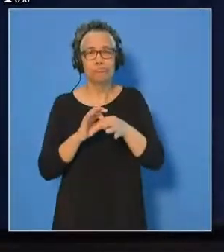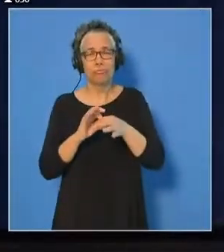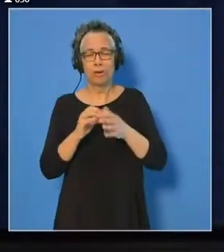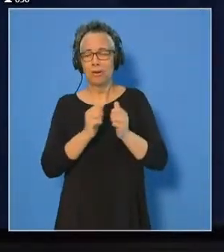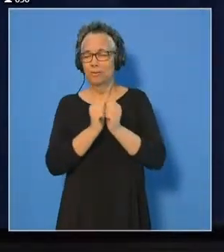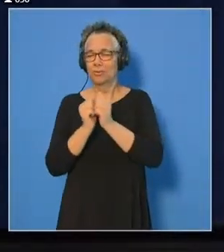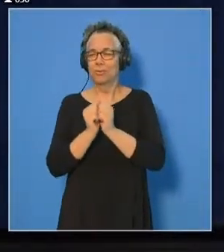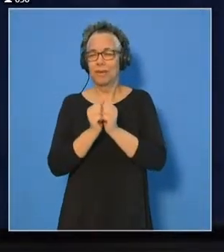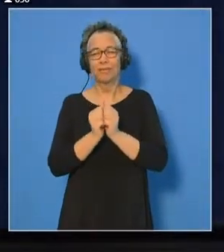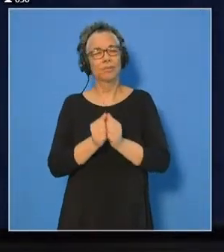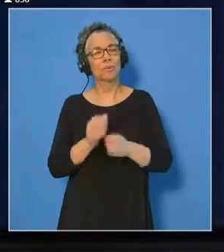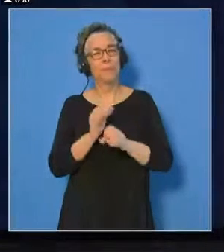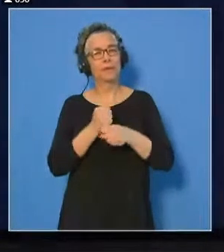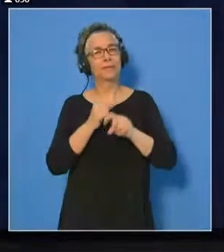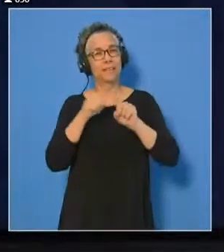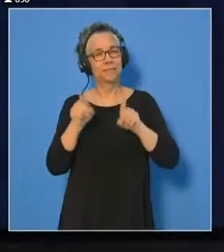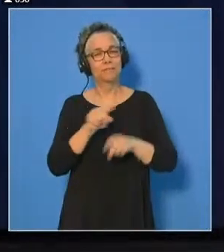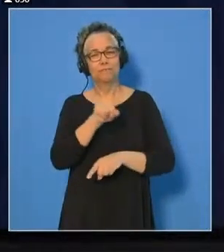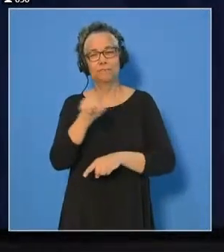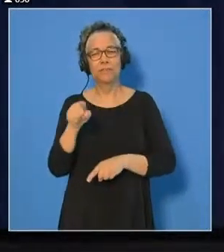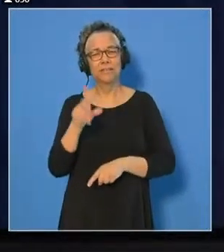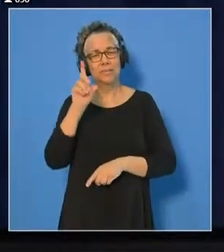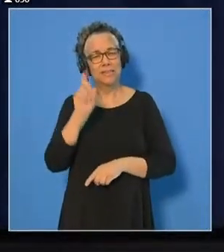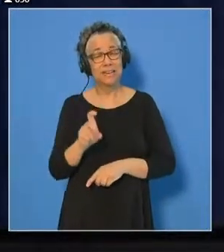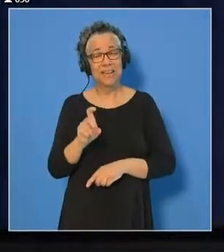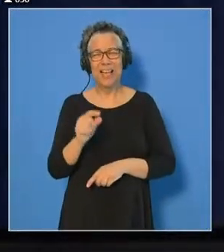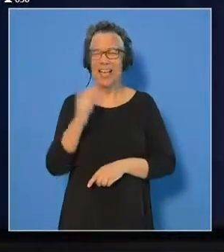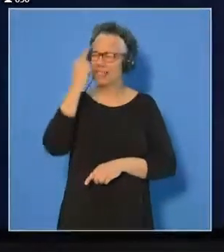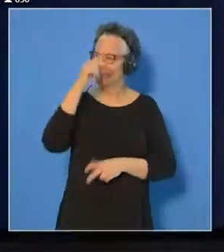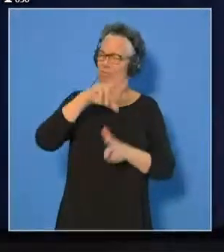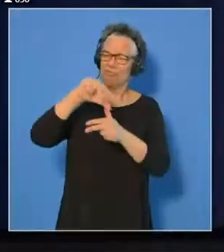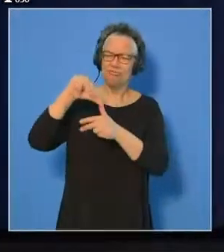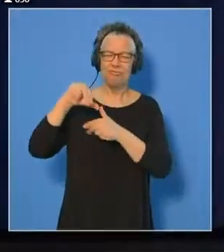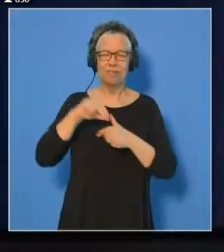need. When I think of hurricanes and how we gather